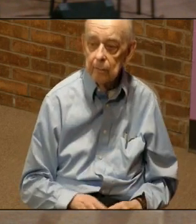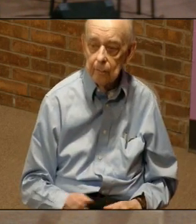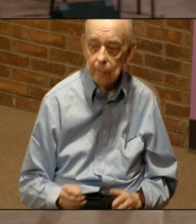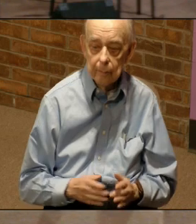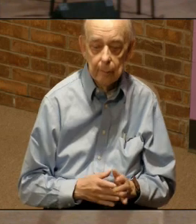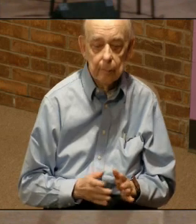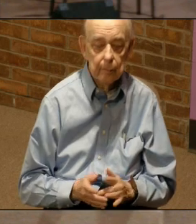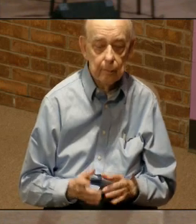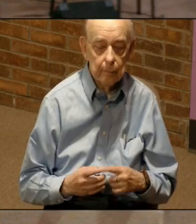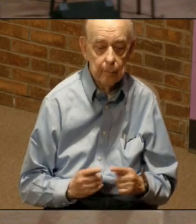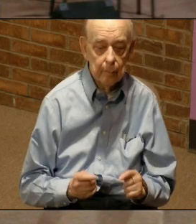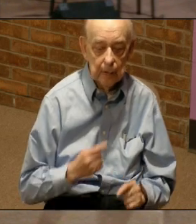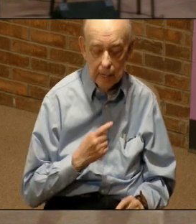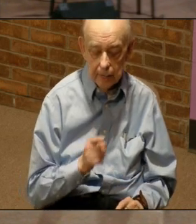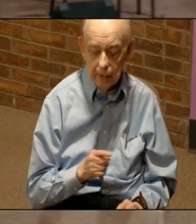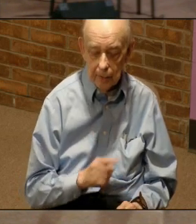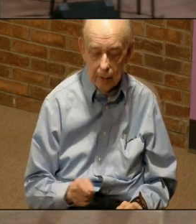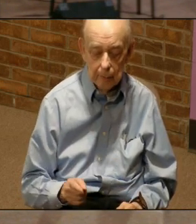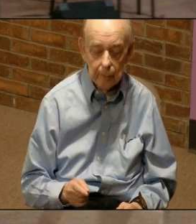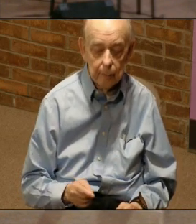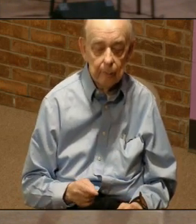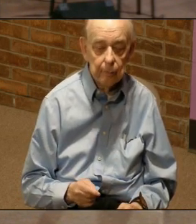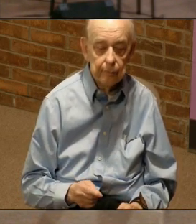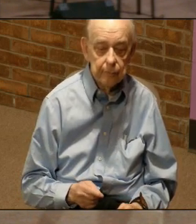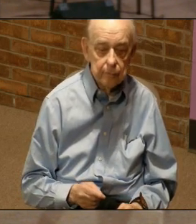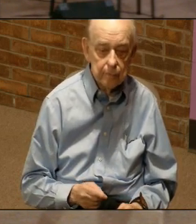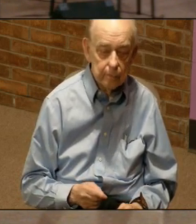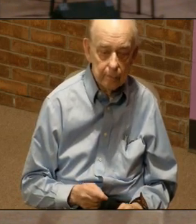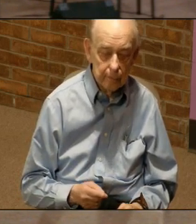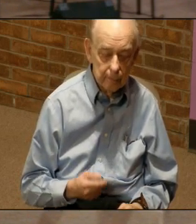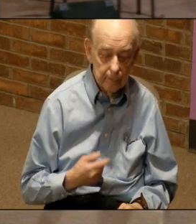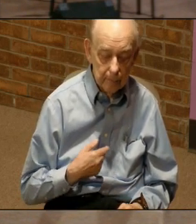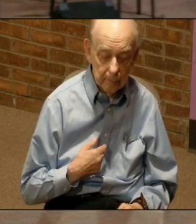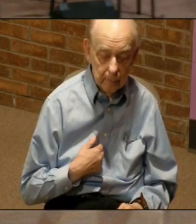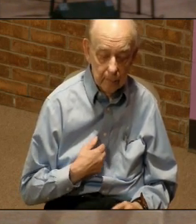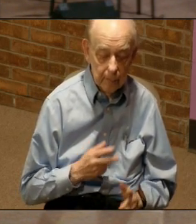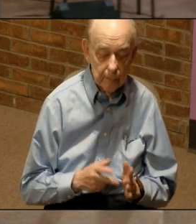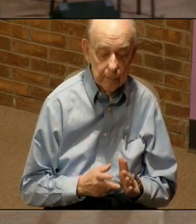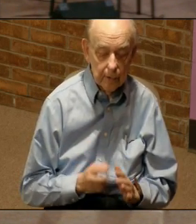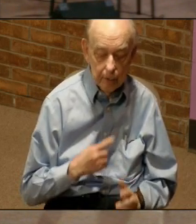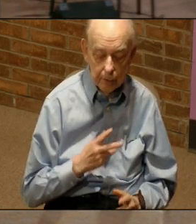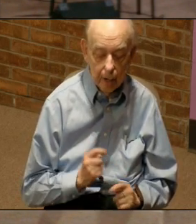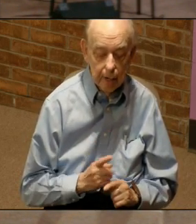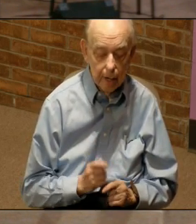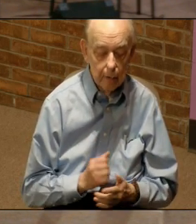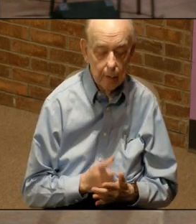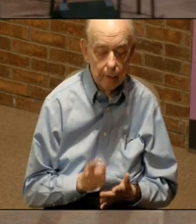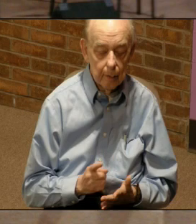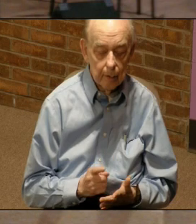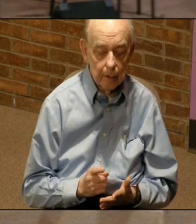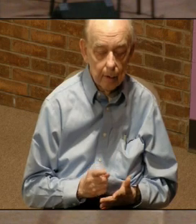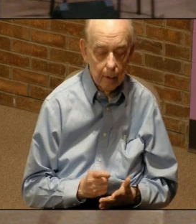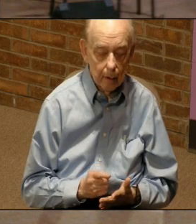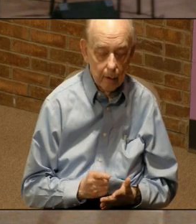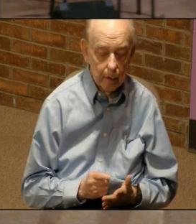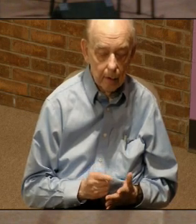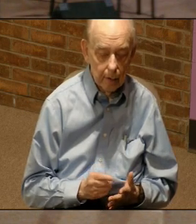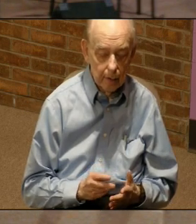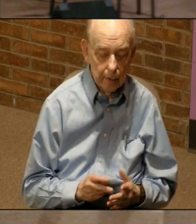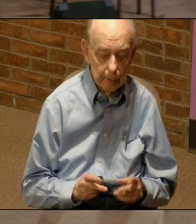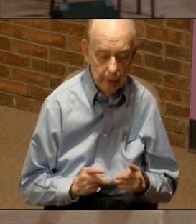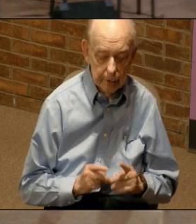And Jesus was trying to tell them, I'm trying to help you out. So the setting was